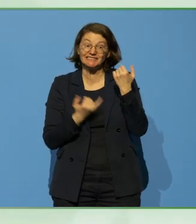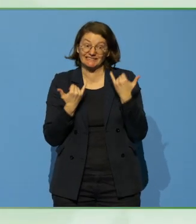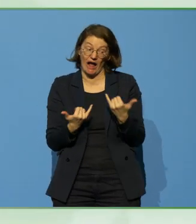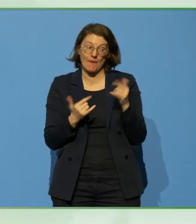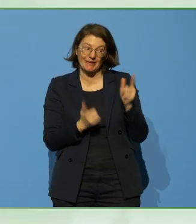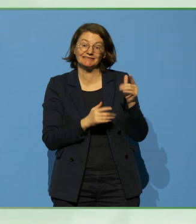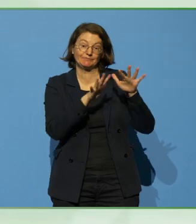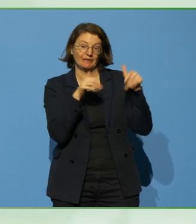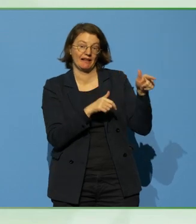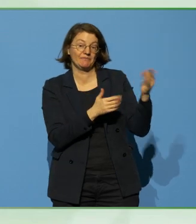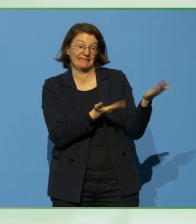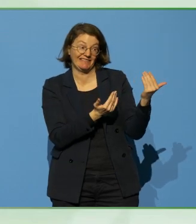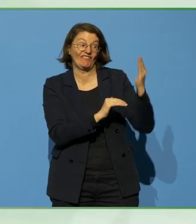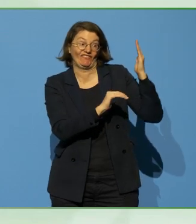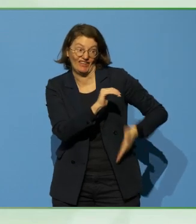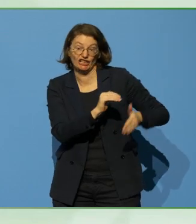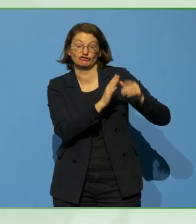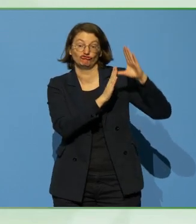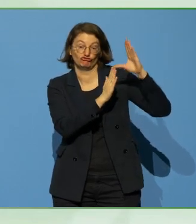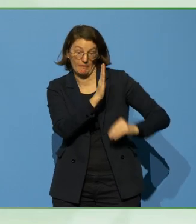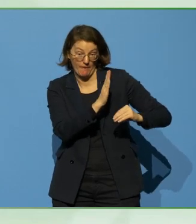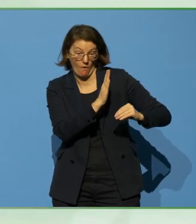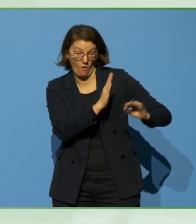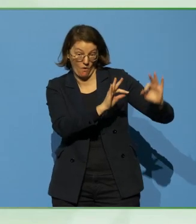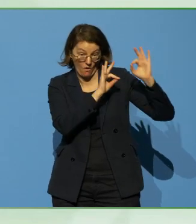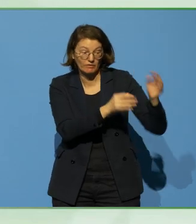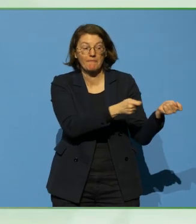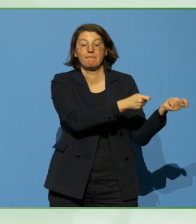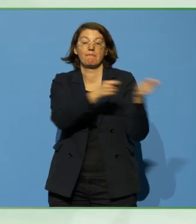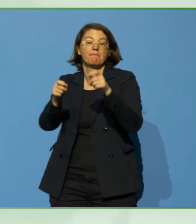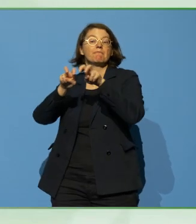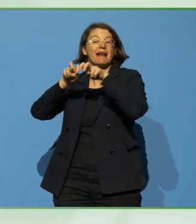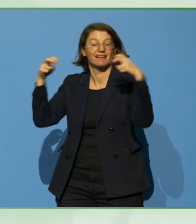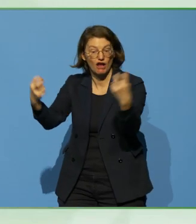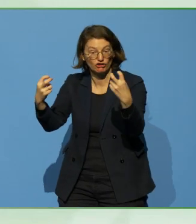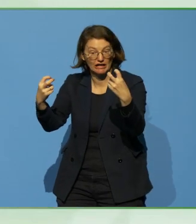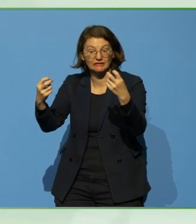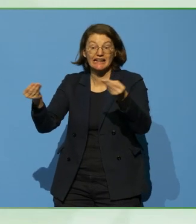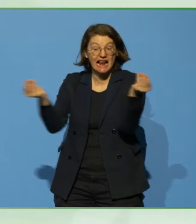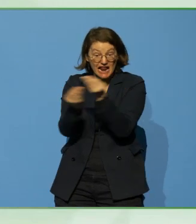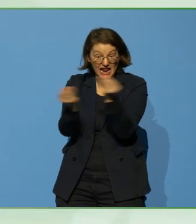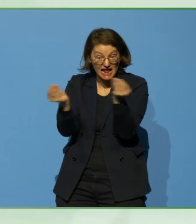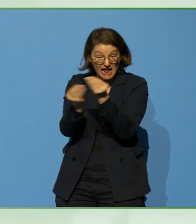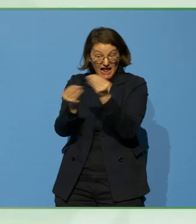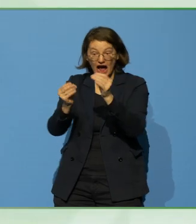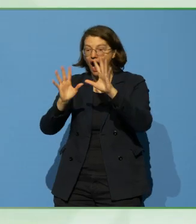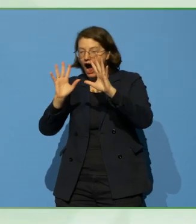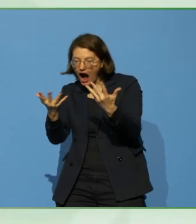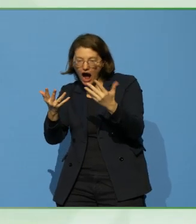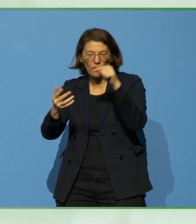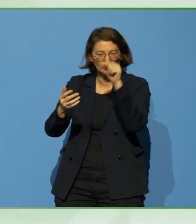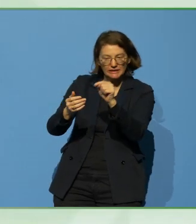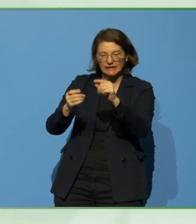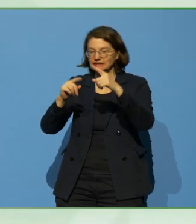reality. Brilliant, thank you. Jakob. Yeah, I think the one of the key things we need